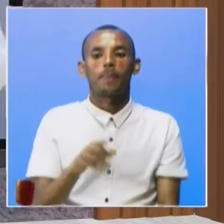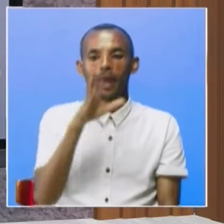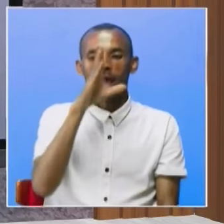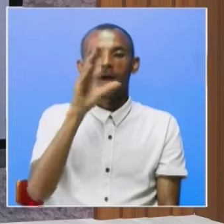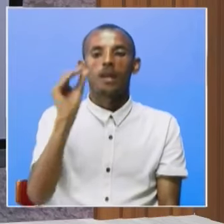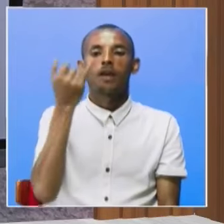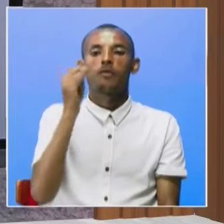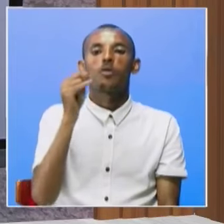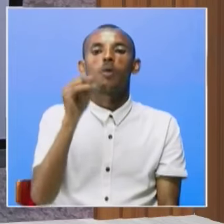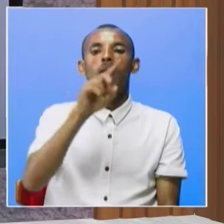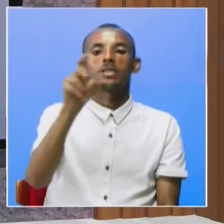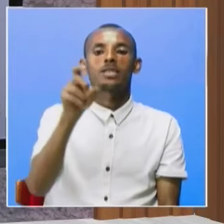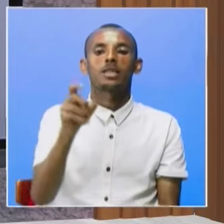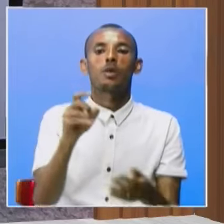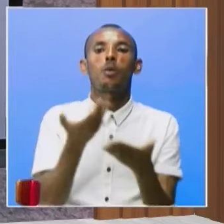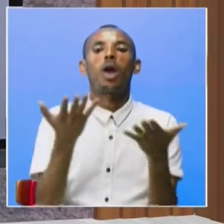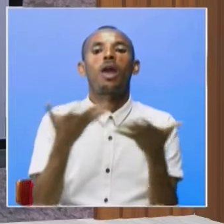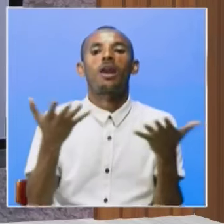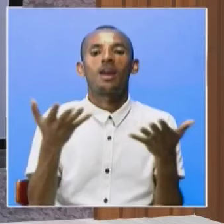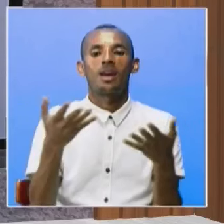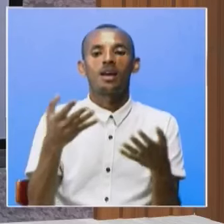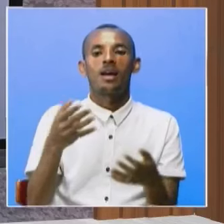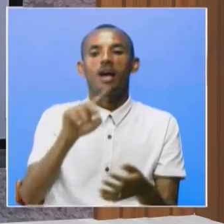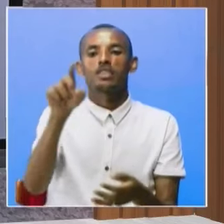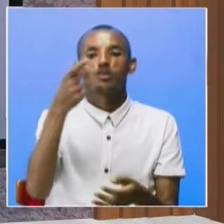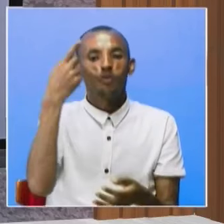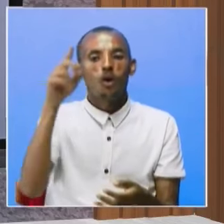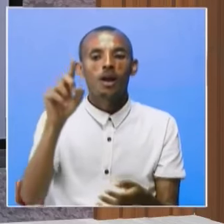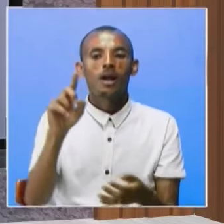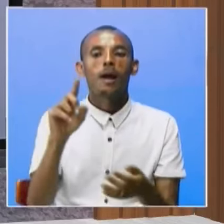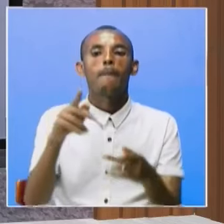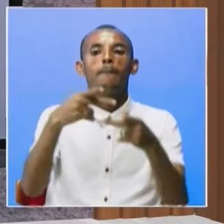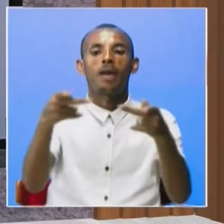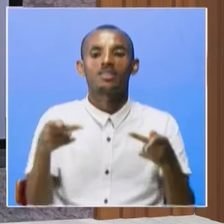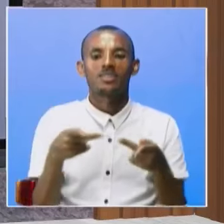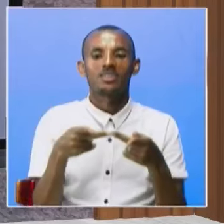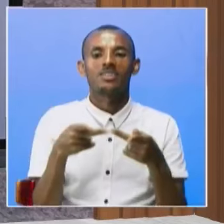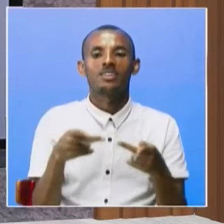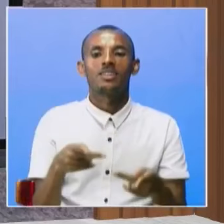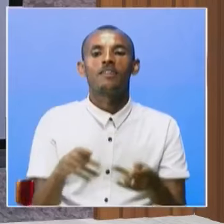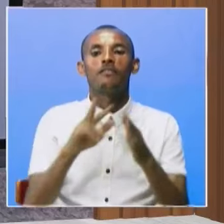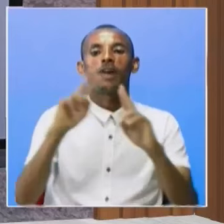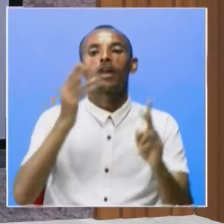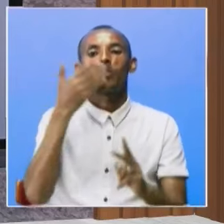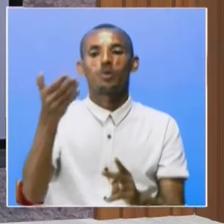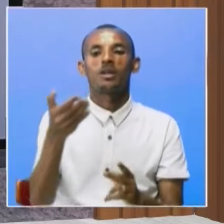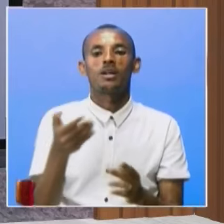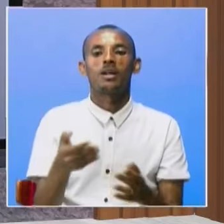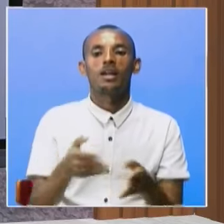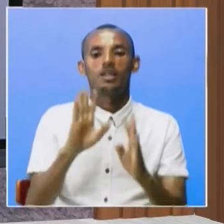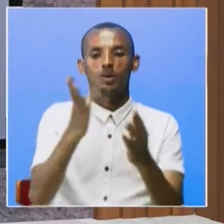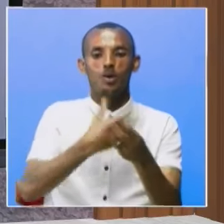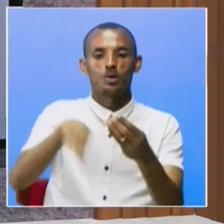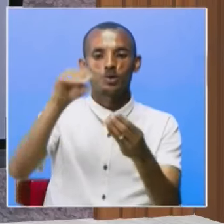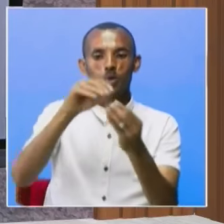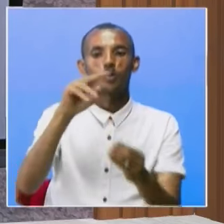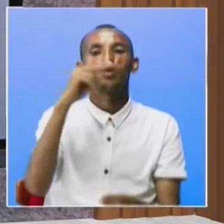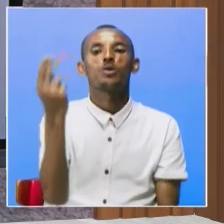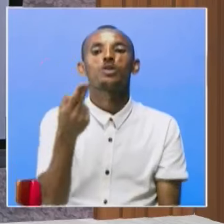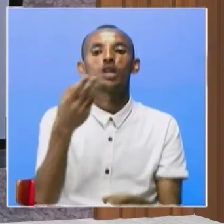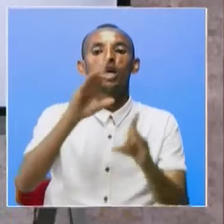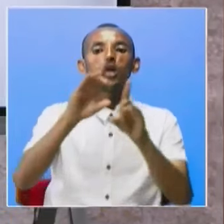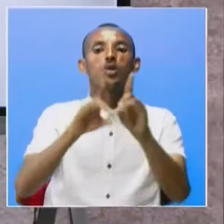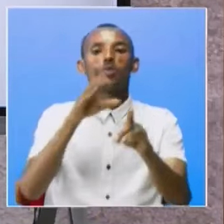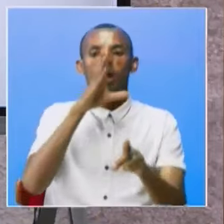if you say where, you are asking for a place, yeah? Very good. Then we also use what? The do